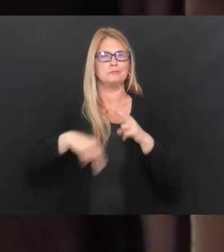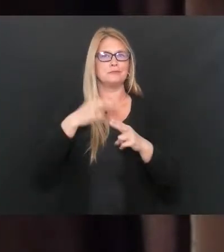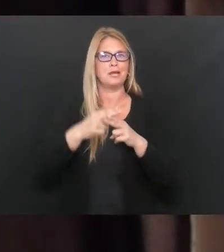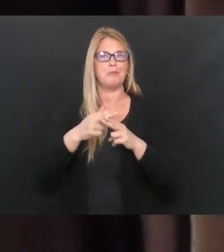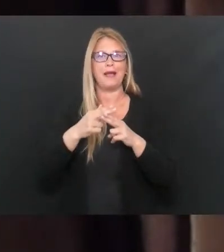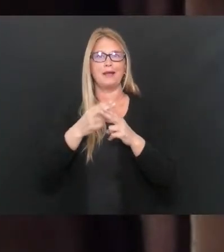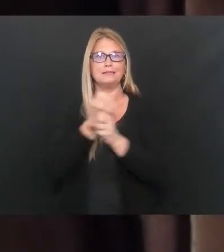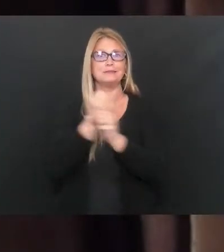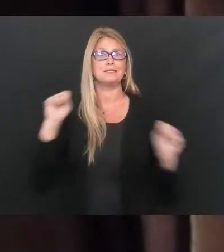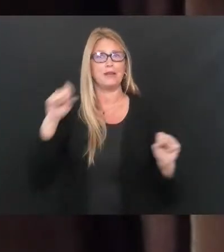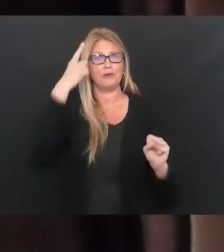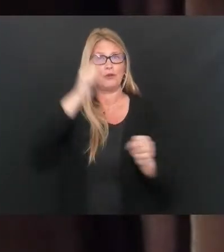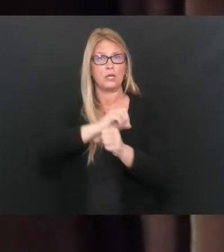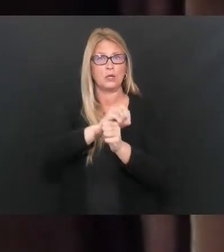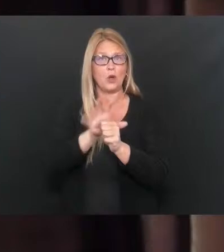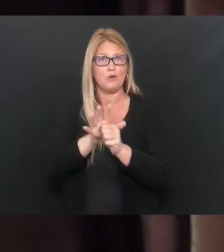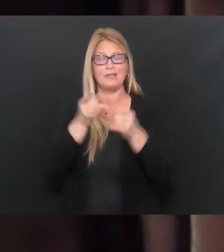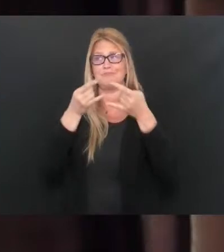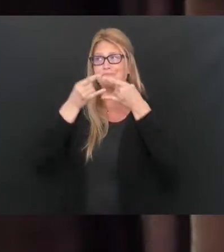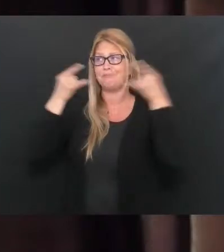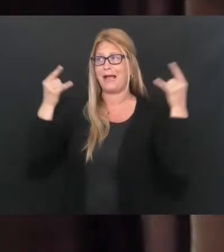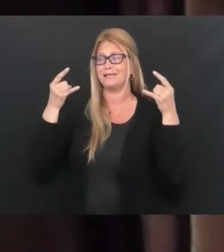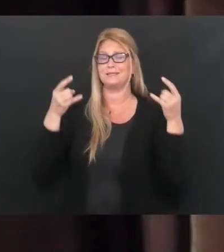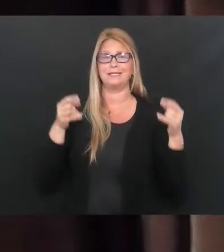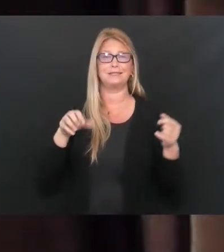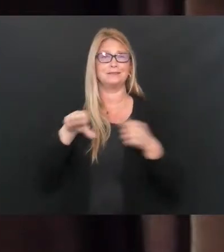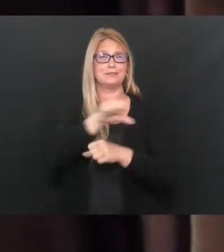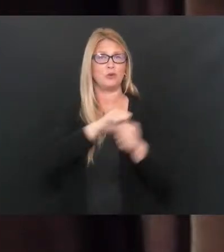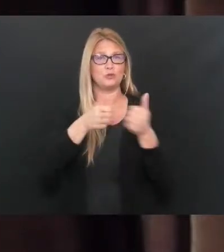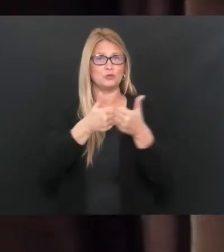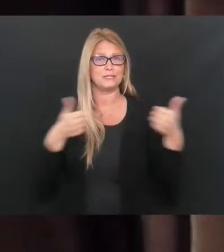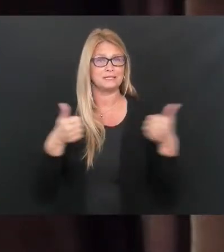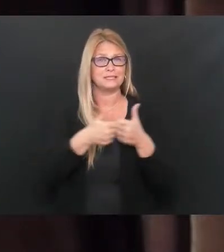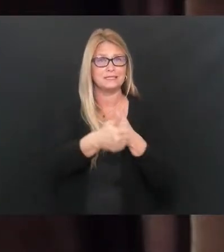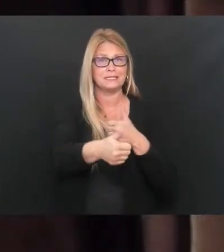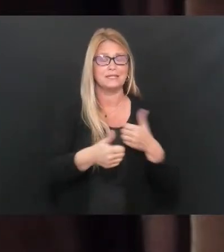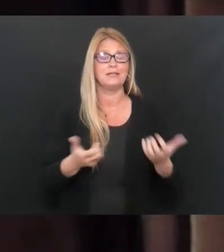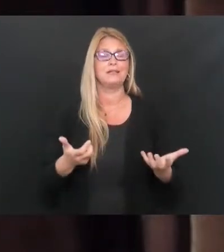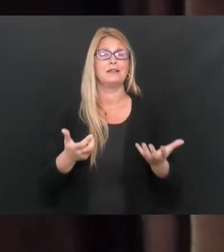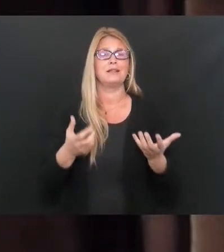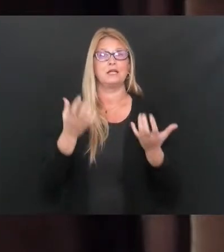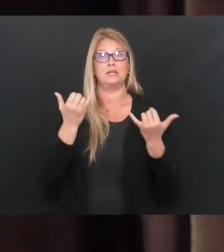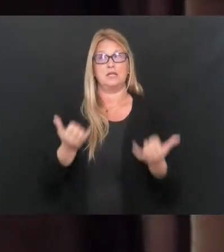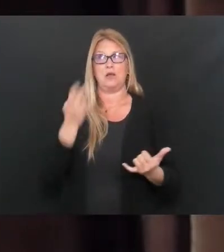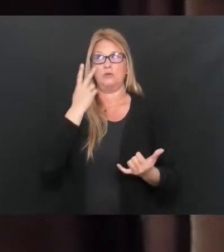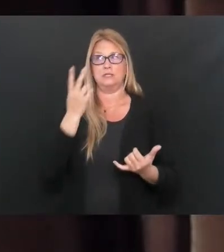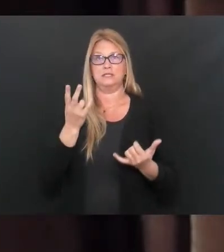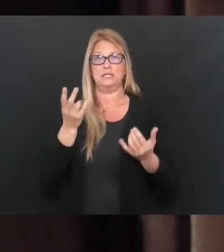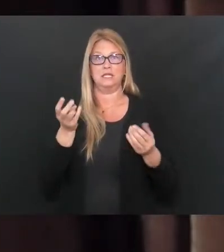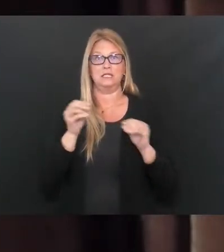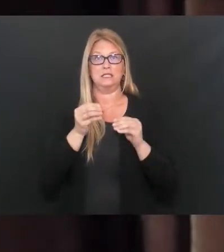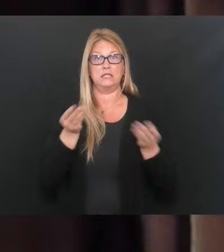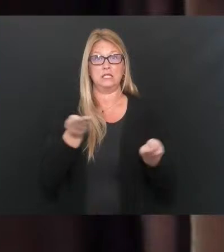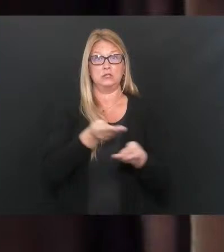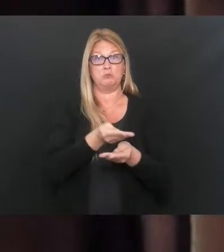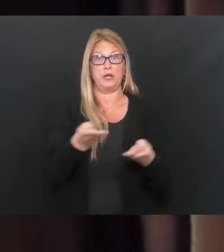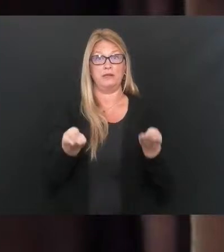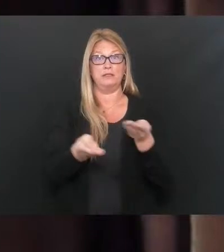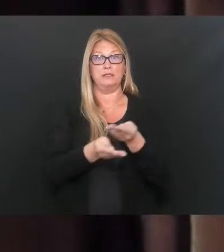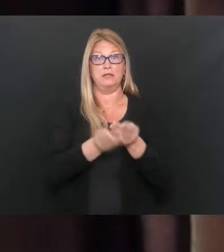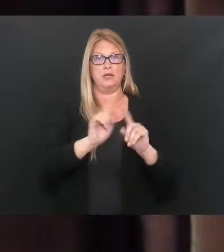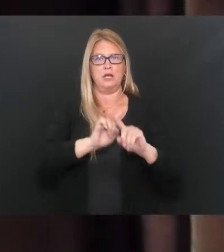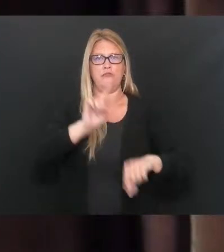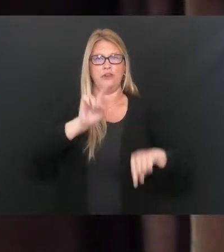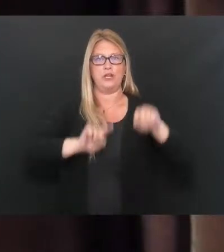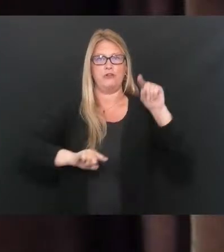face coverings, masks, and physical distancing. And we start to look at the spread of variant viruses around